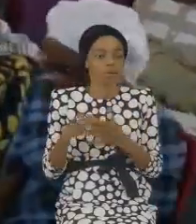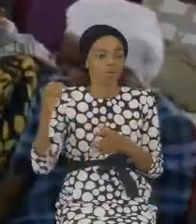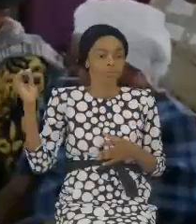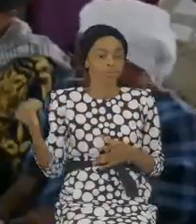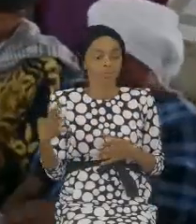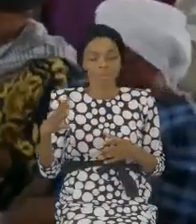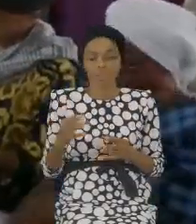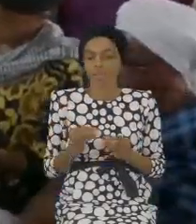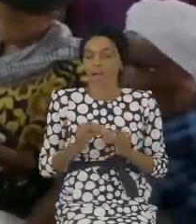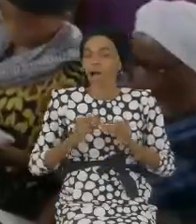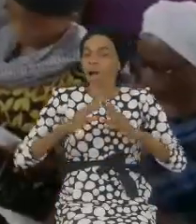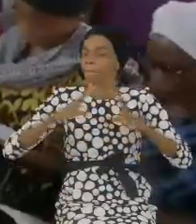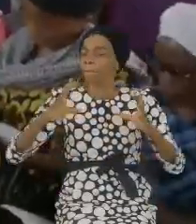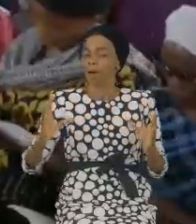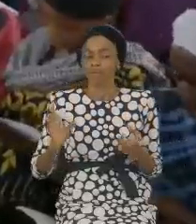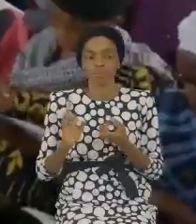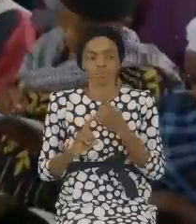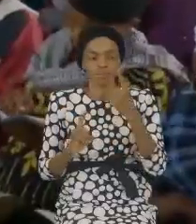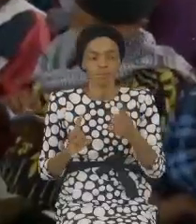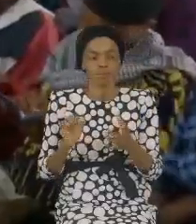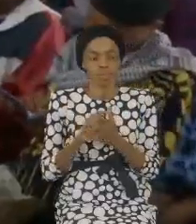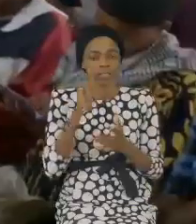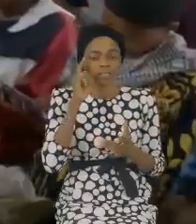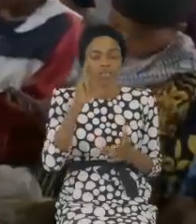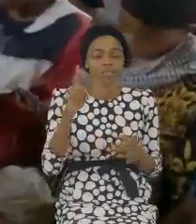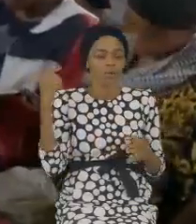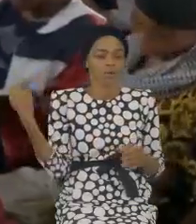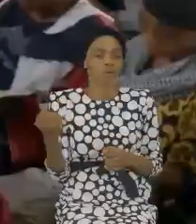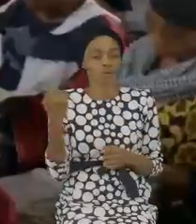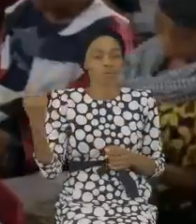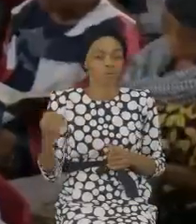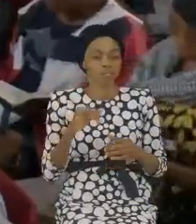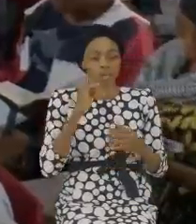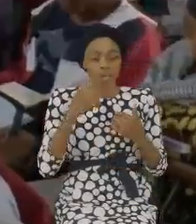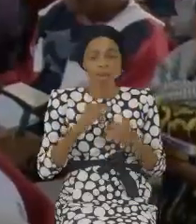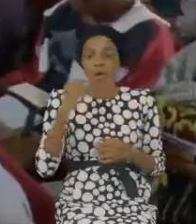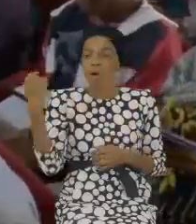grace abound toward you, that she